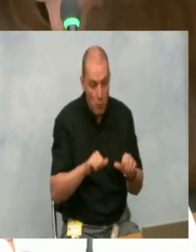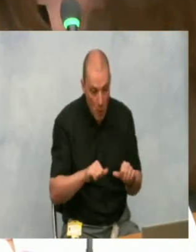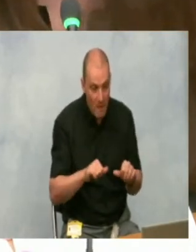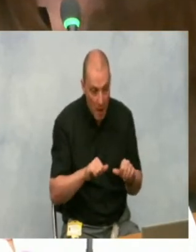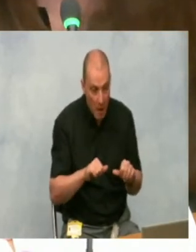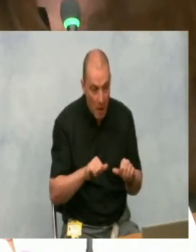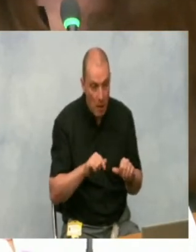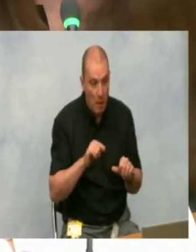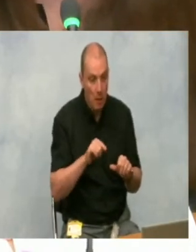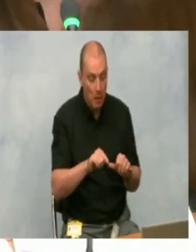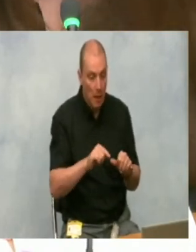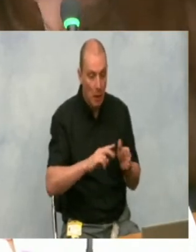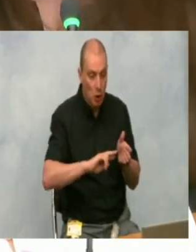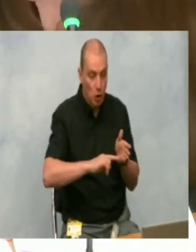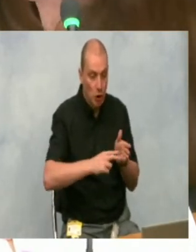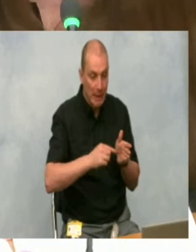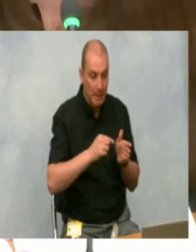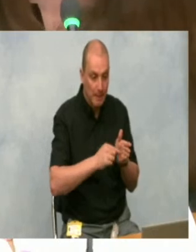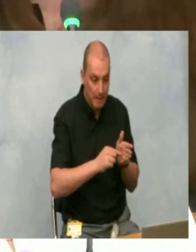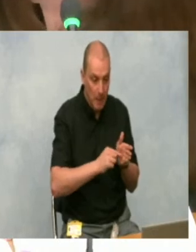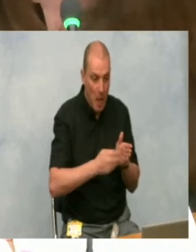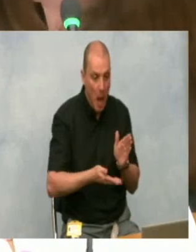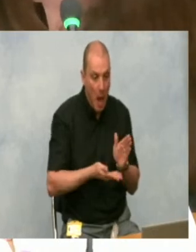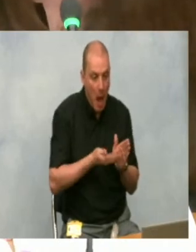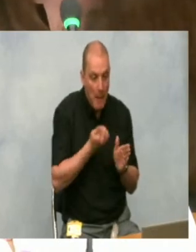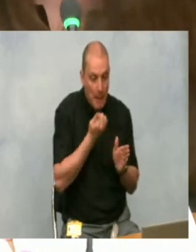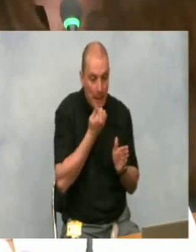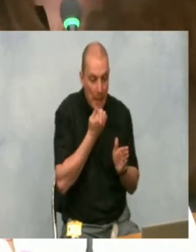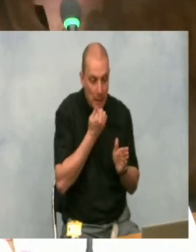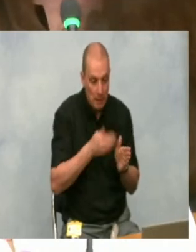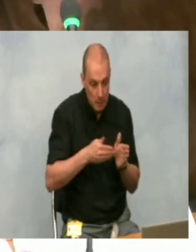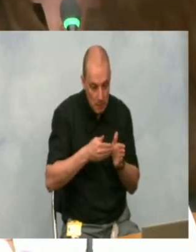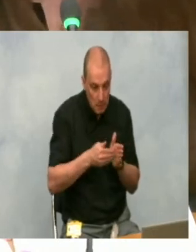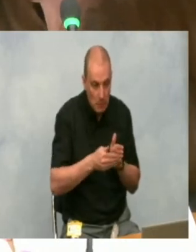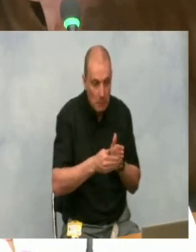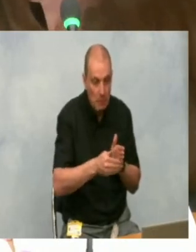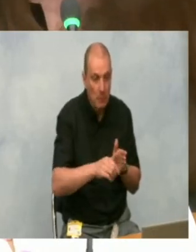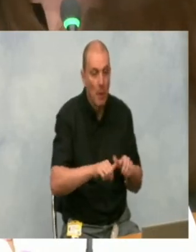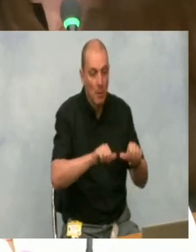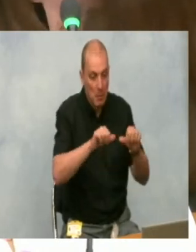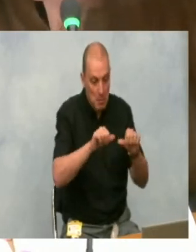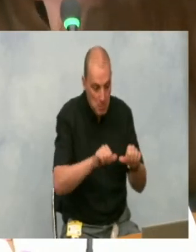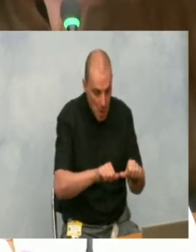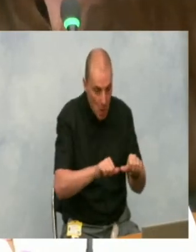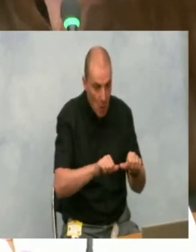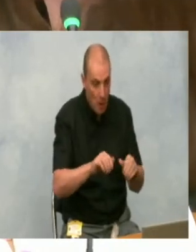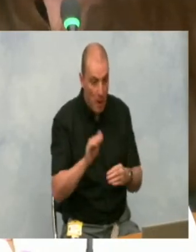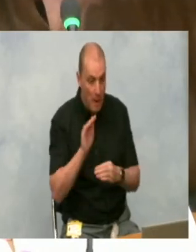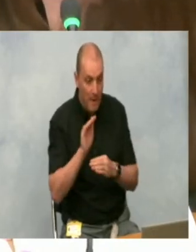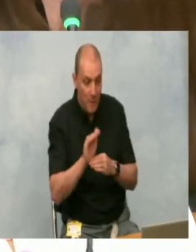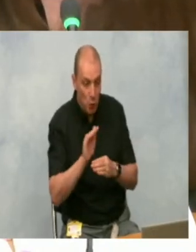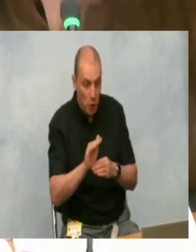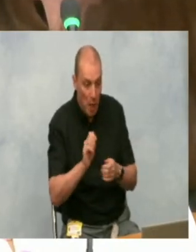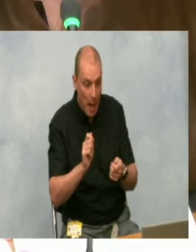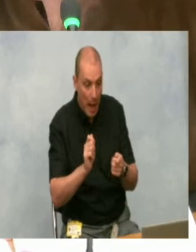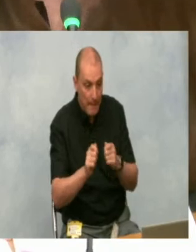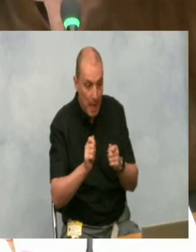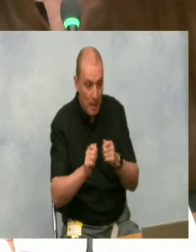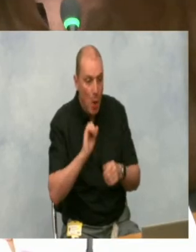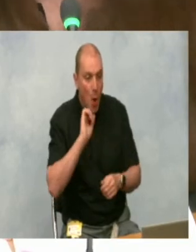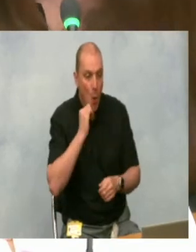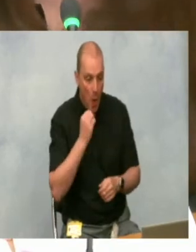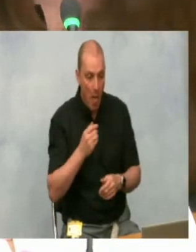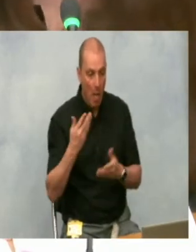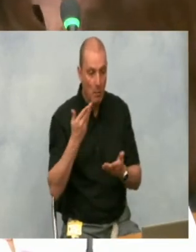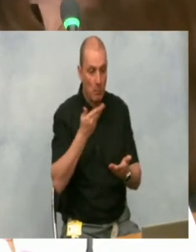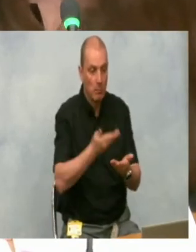revised scheme be introduced with immediate effect. Any future proposals to further amend or develop the scheme will be brought back to Housing